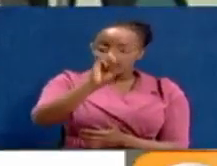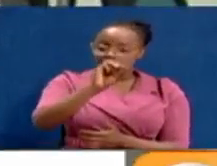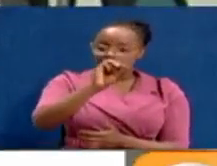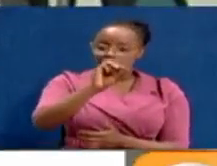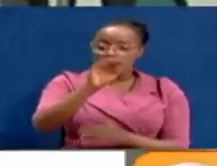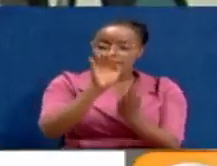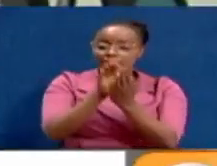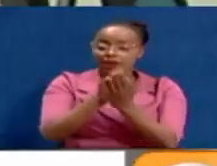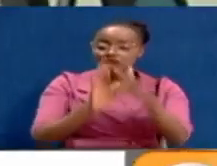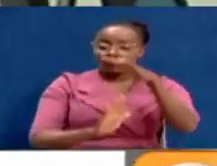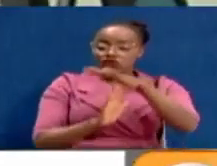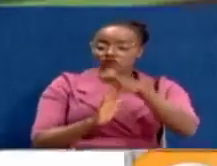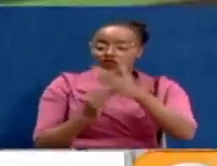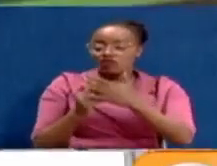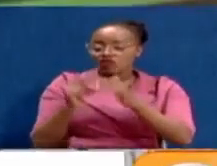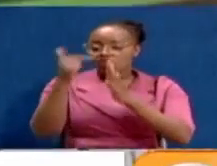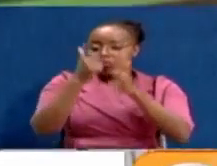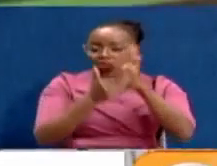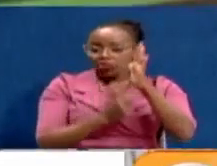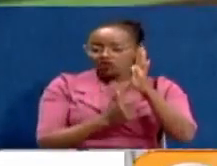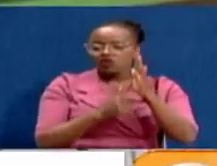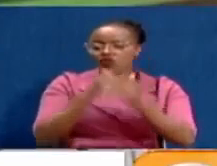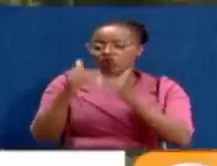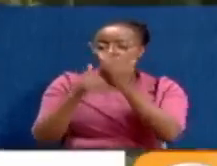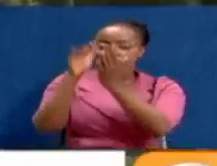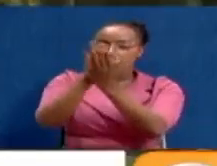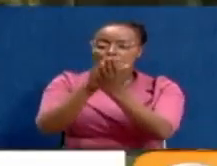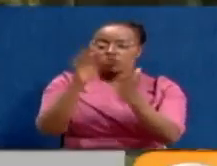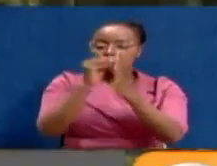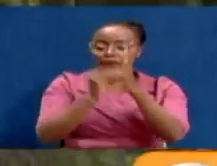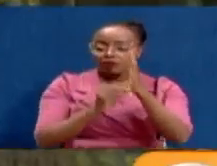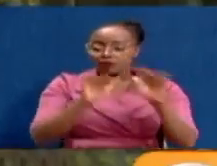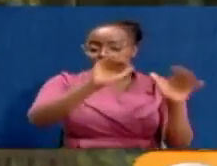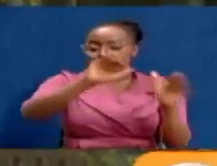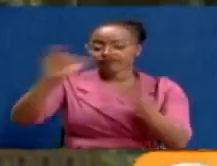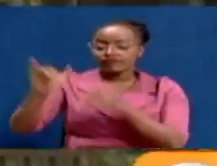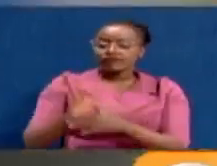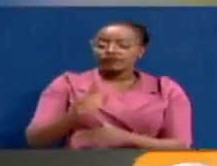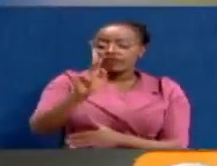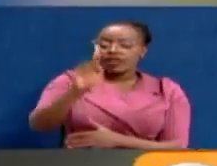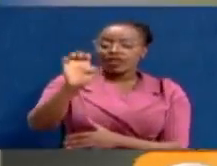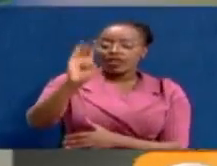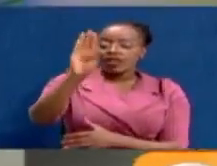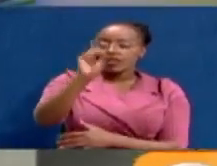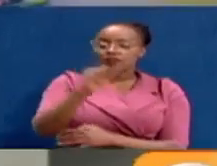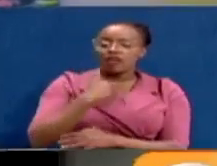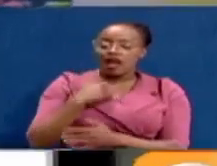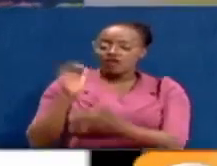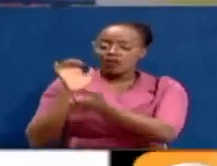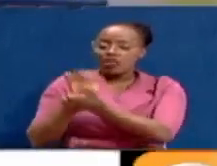ranked top in terms of comprehensive ranking of listed banks. Elsewhere, the Kenya Bureau of Standards has